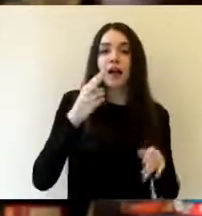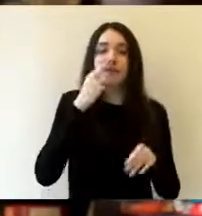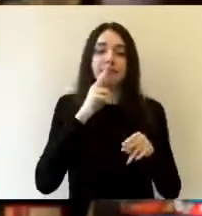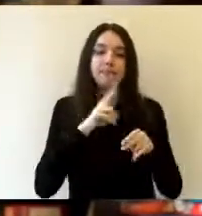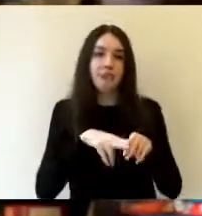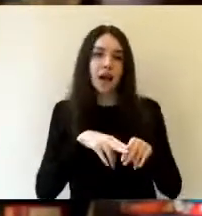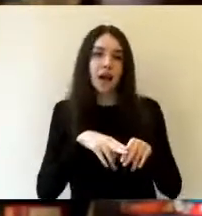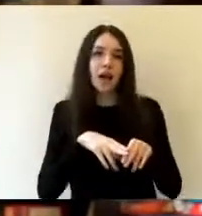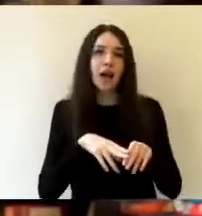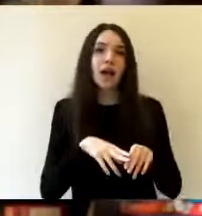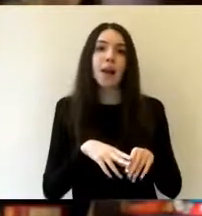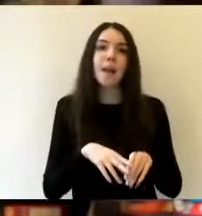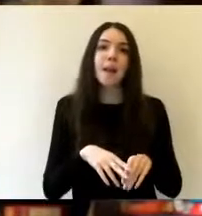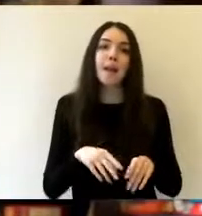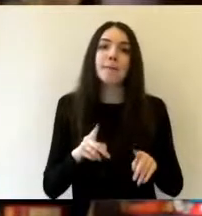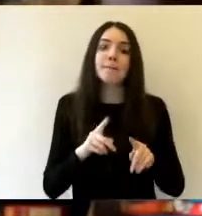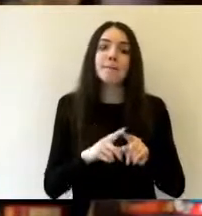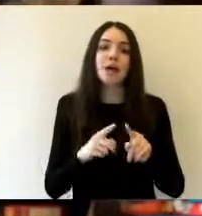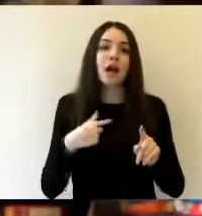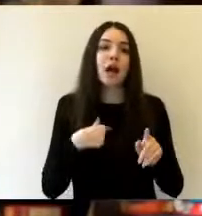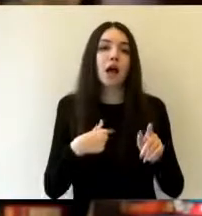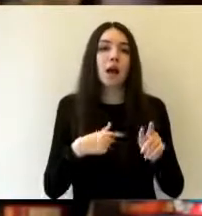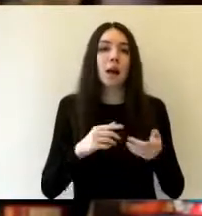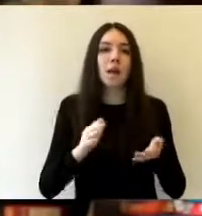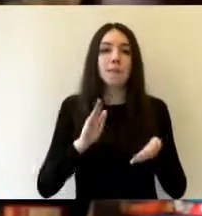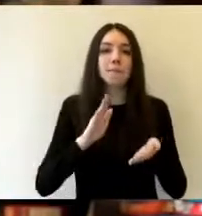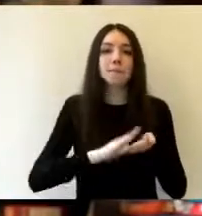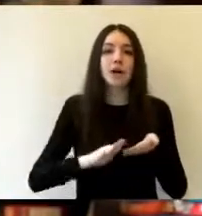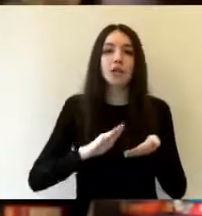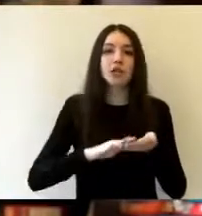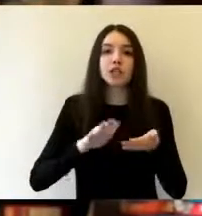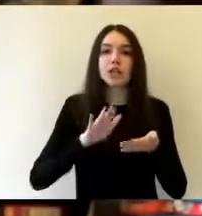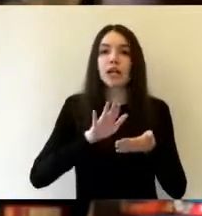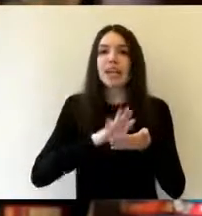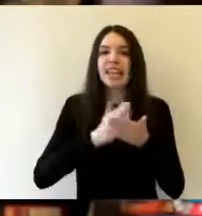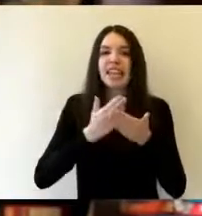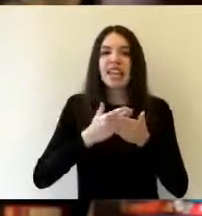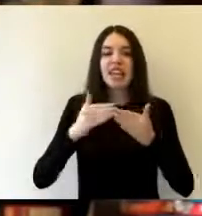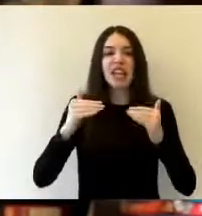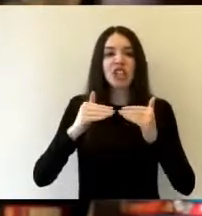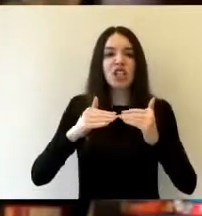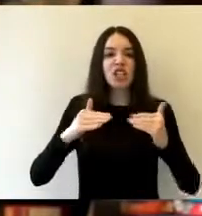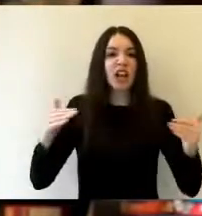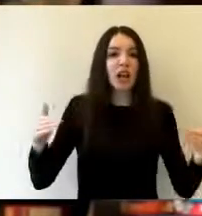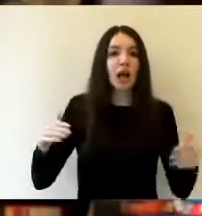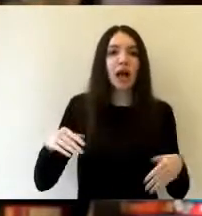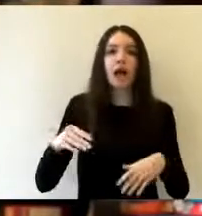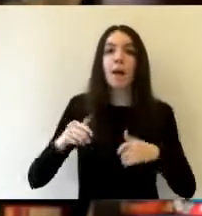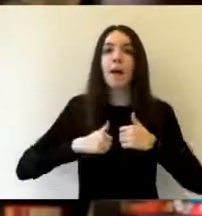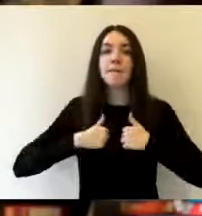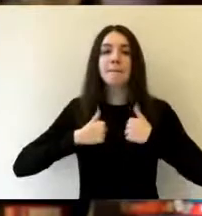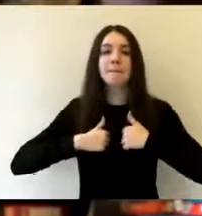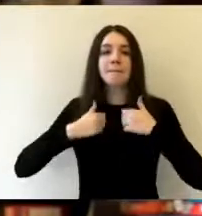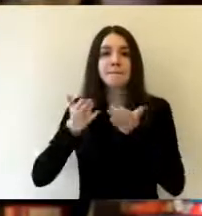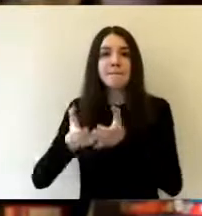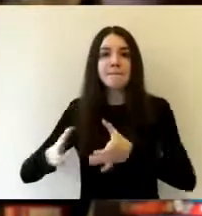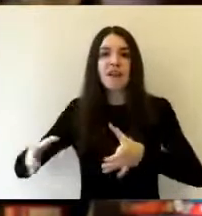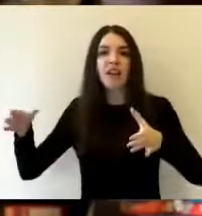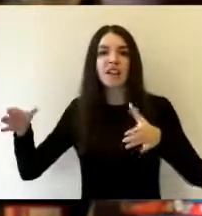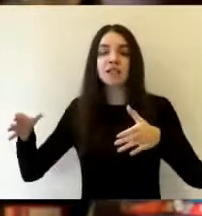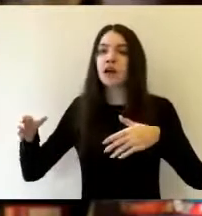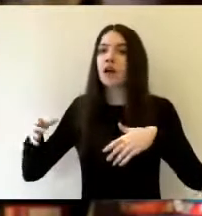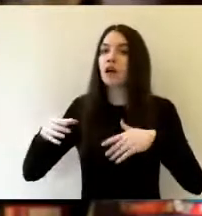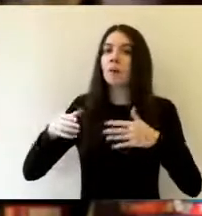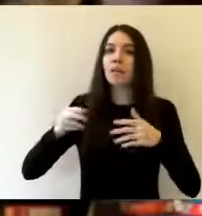but I polished miles of kitchen countertops, thresholds, bathtub surrounds, staircases,